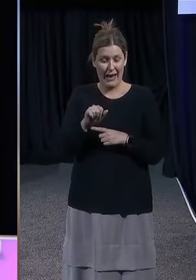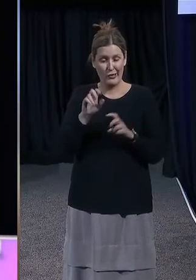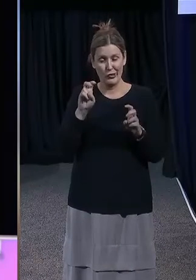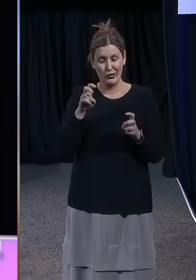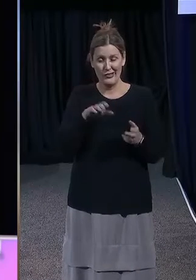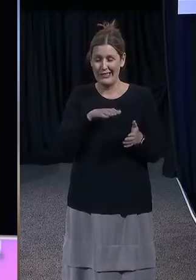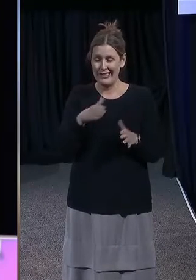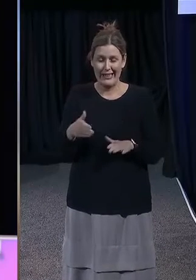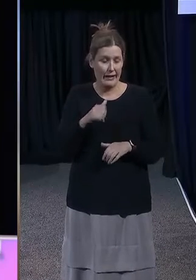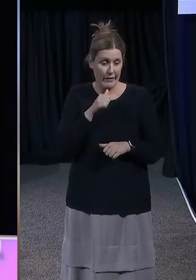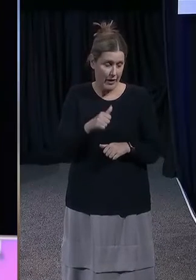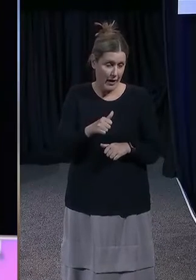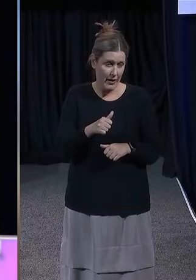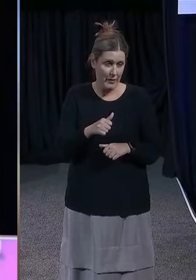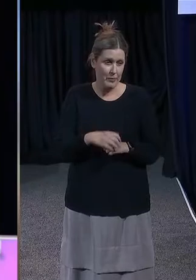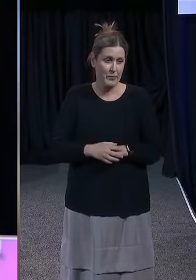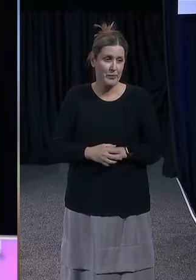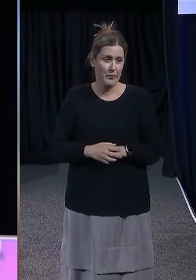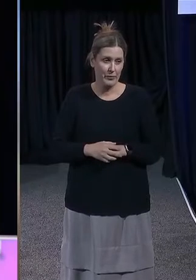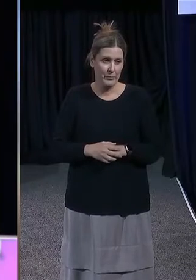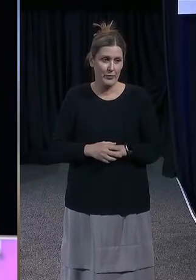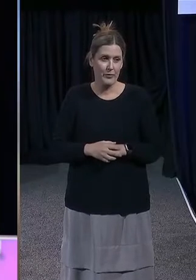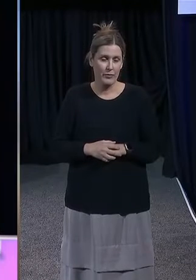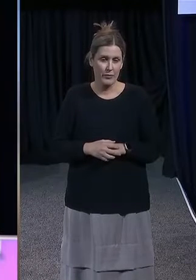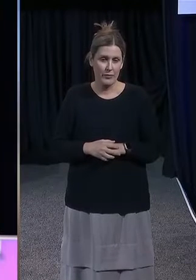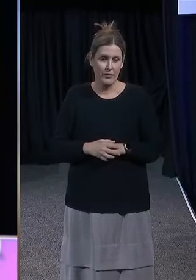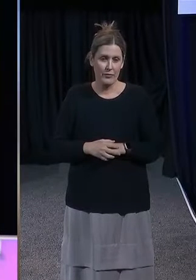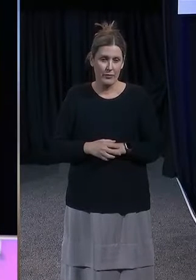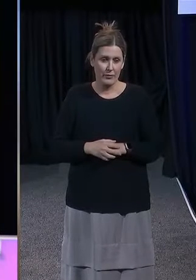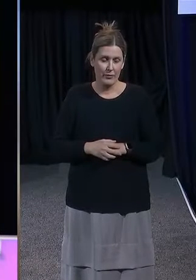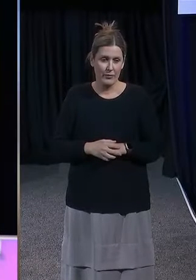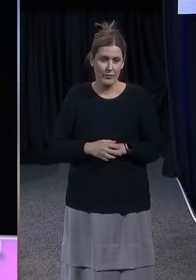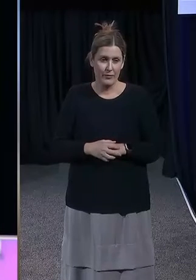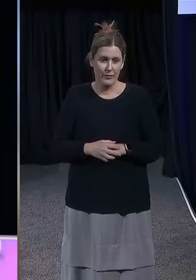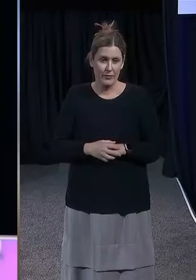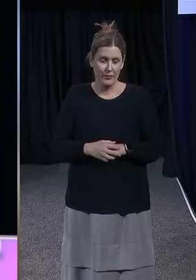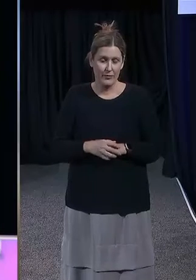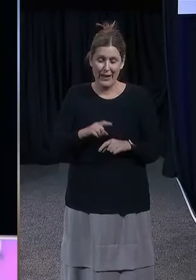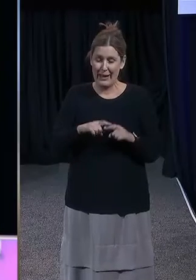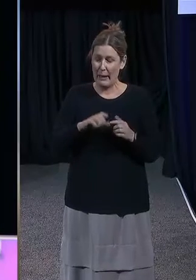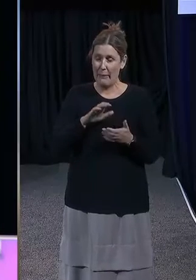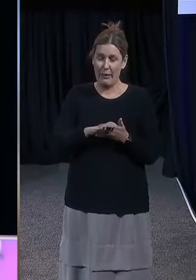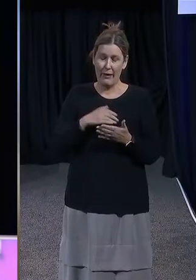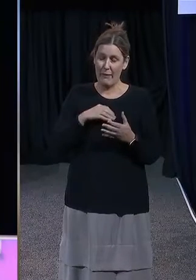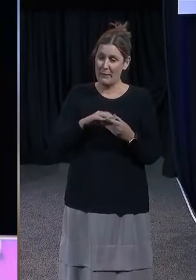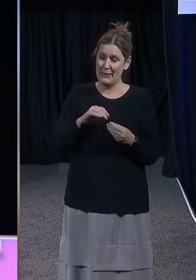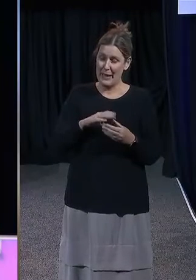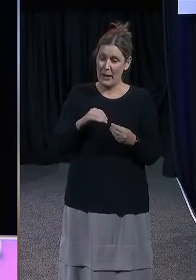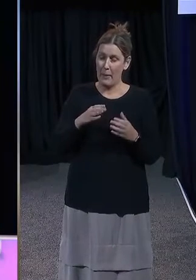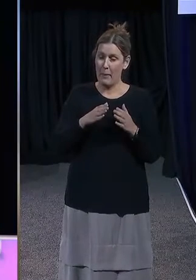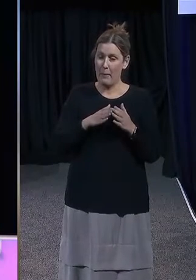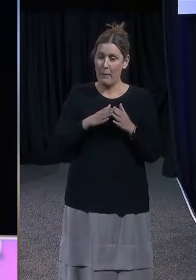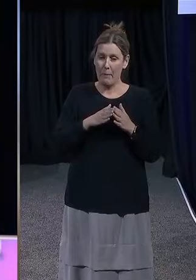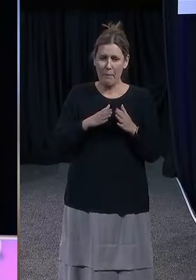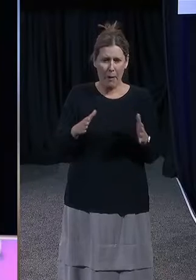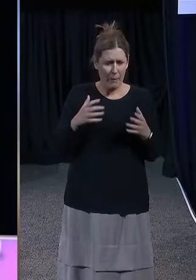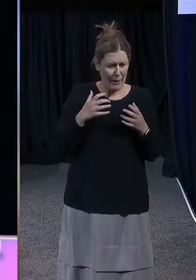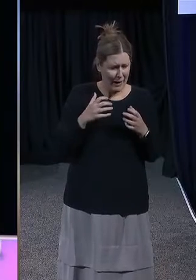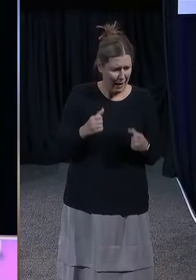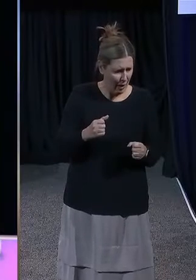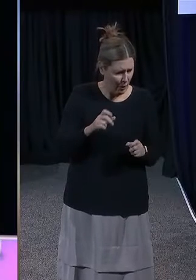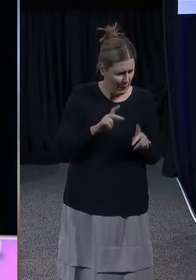dead, that I can't believe I'm saying this, that public health people and lawyers ought to get together